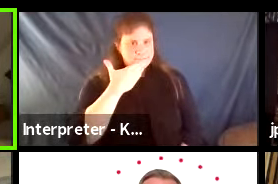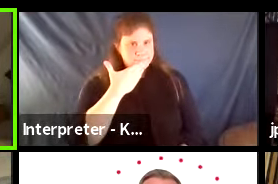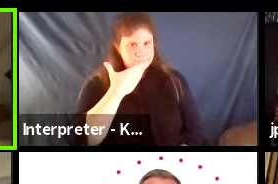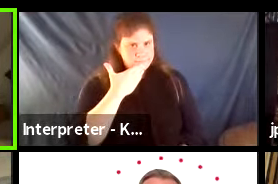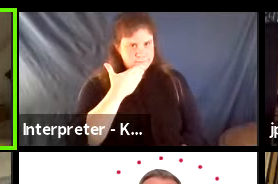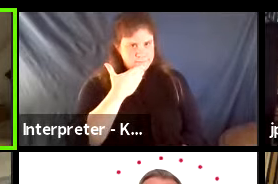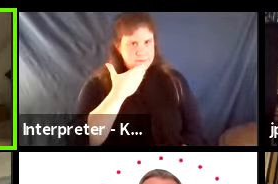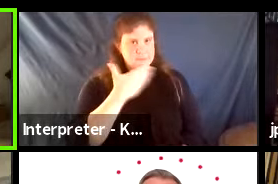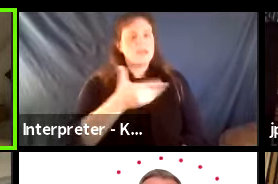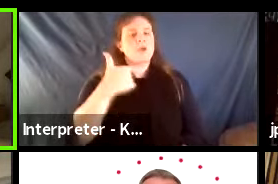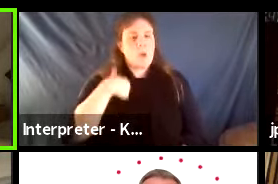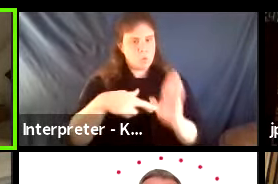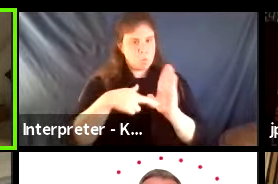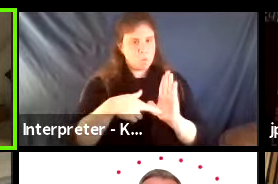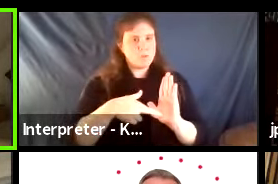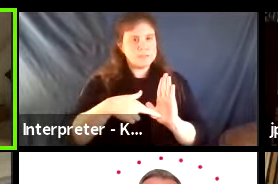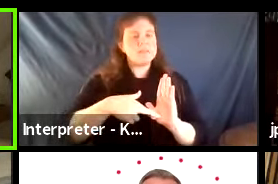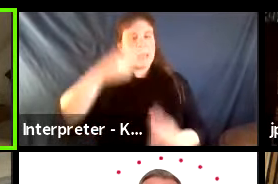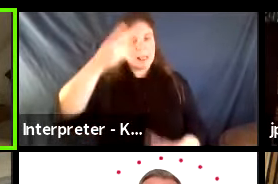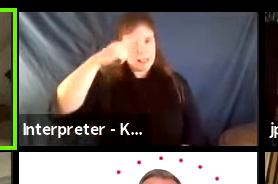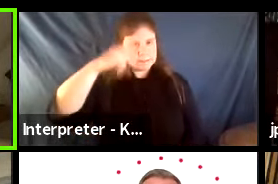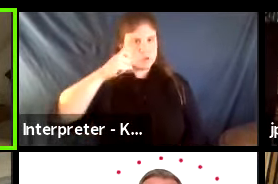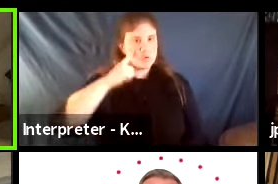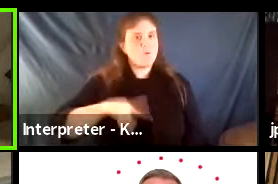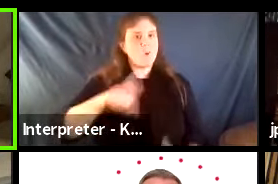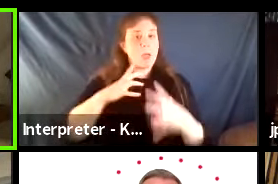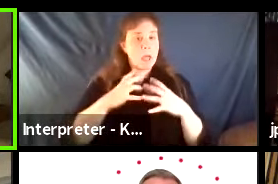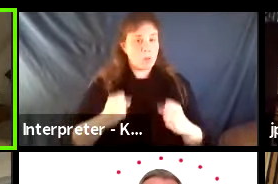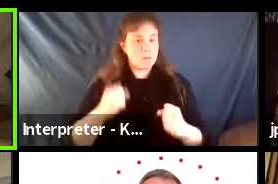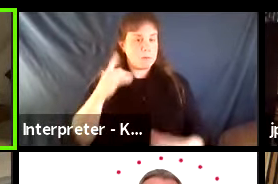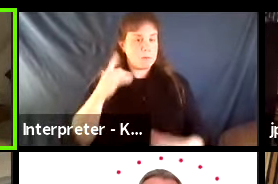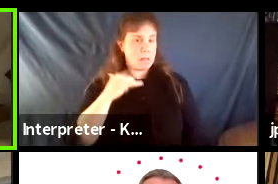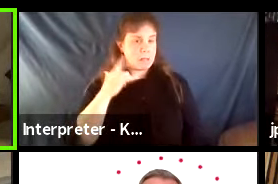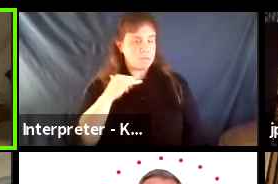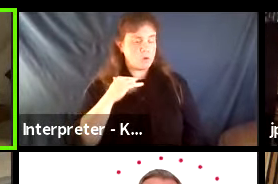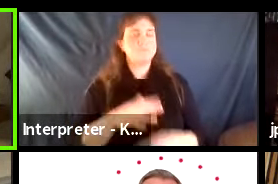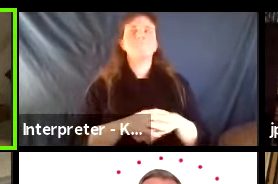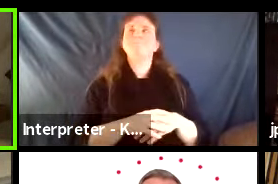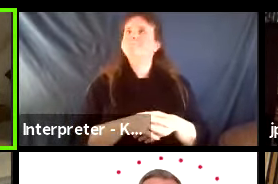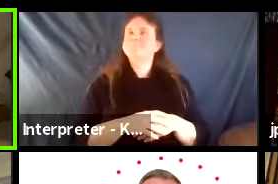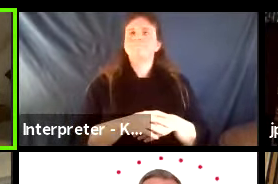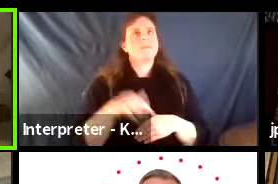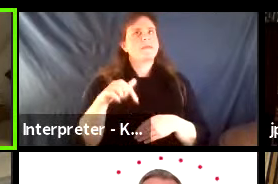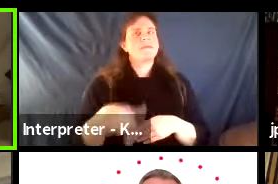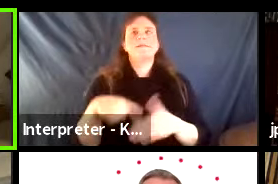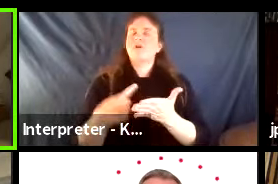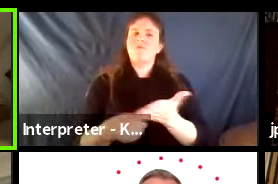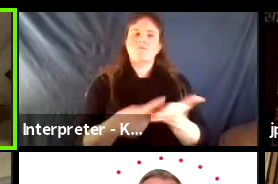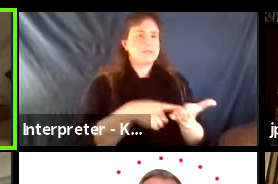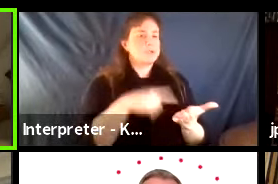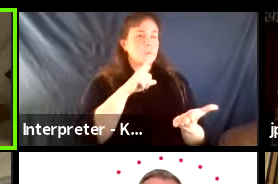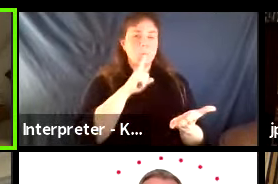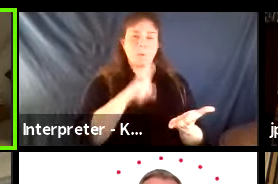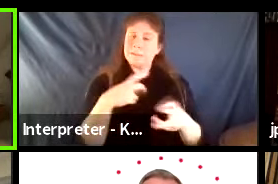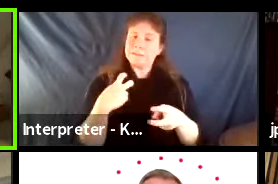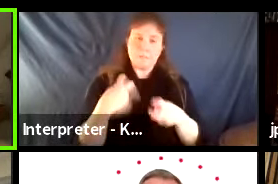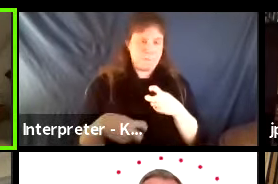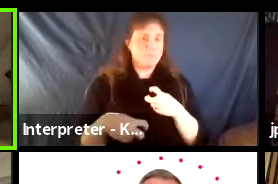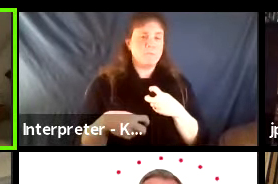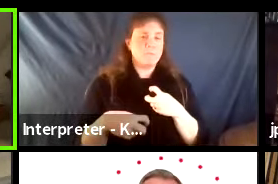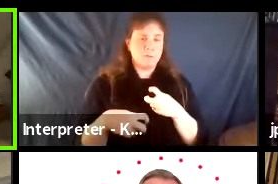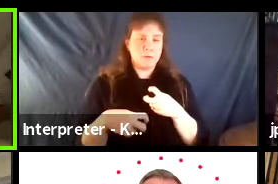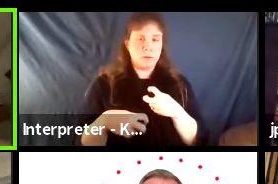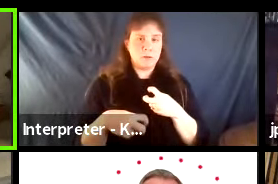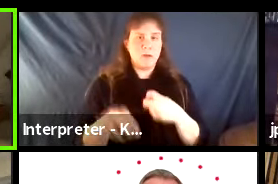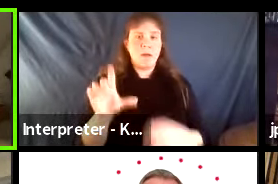Healthy California. It's such a difficult conversation. I'll start with Latinos are the